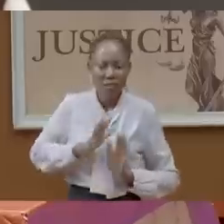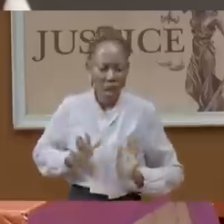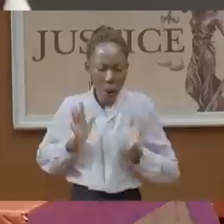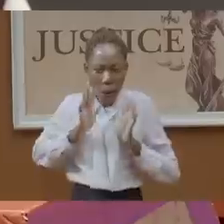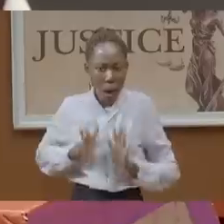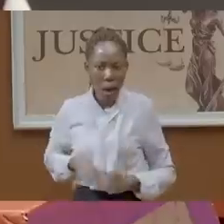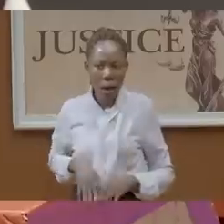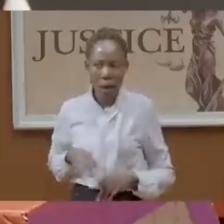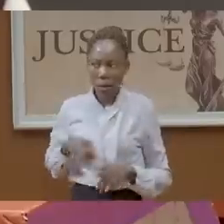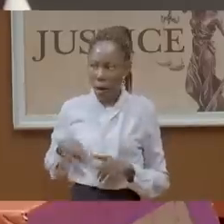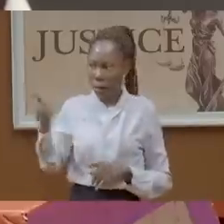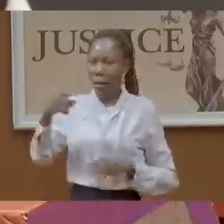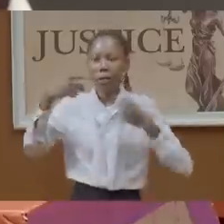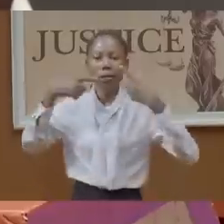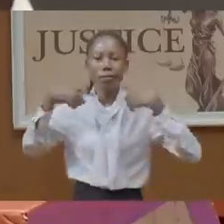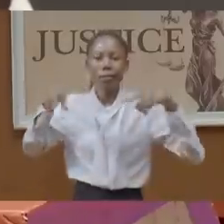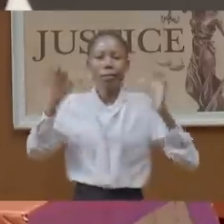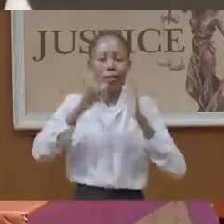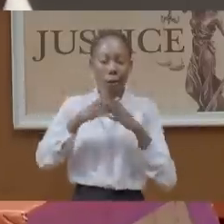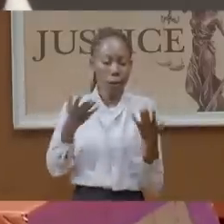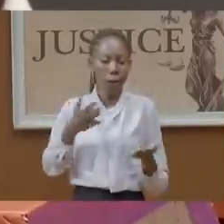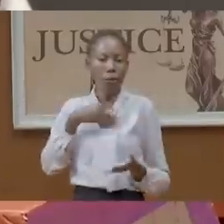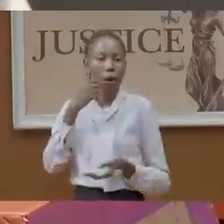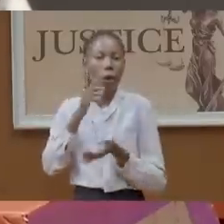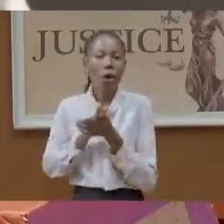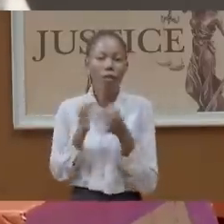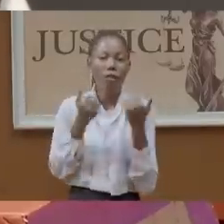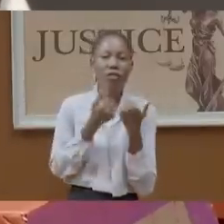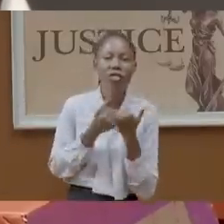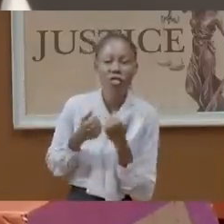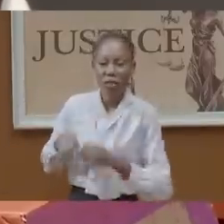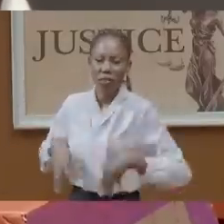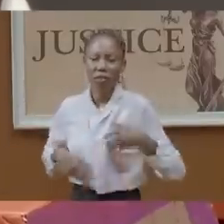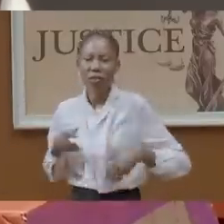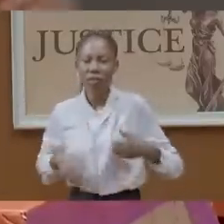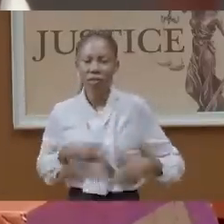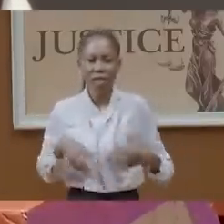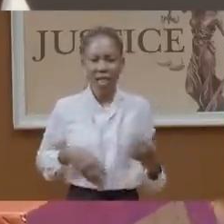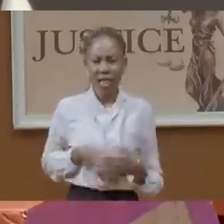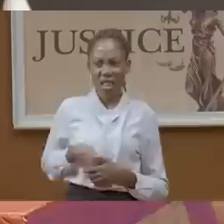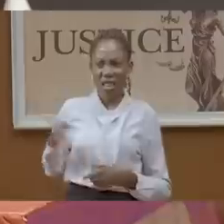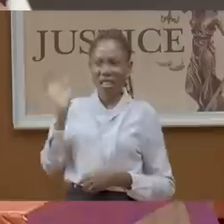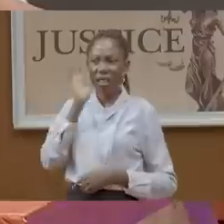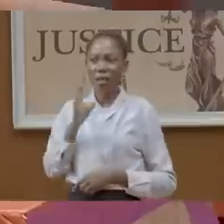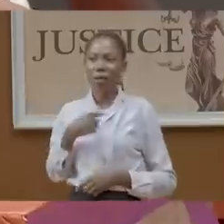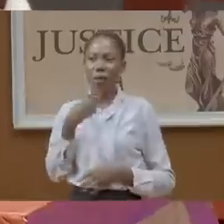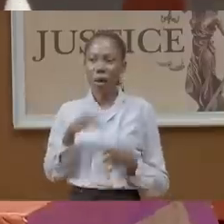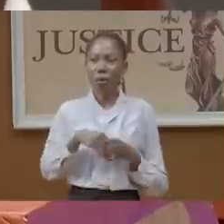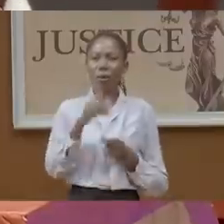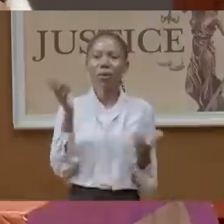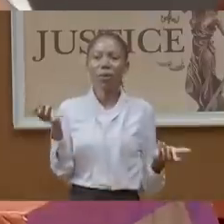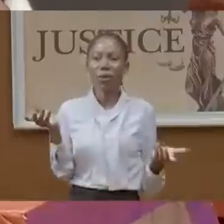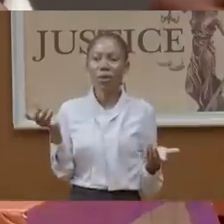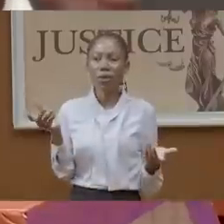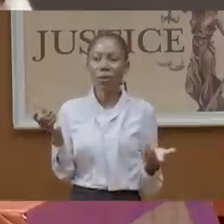everybody, she will fight with them. That she will not listen. And he is the type that if we go to party, the family will tell him, go and be picking bottles.